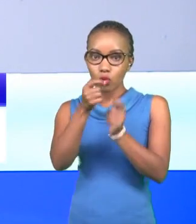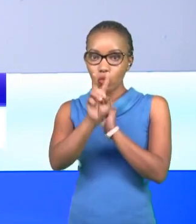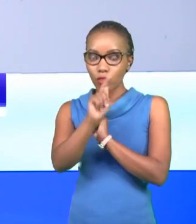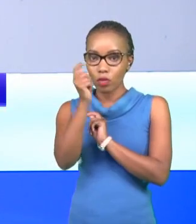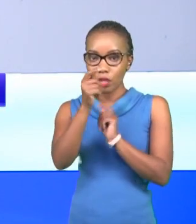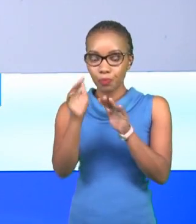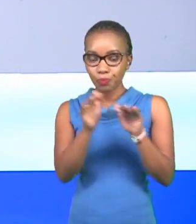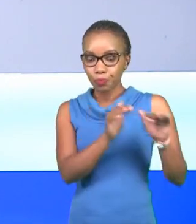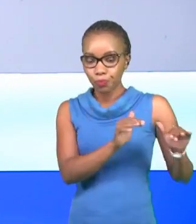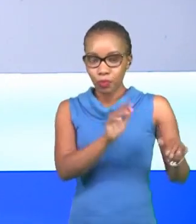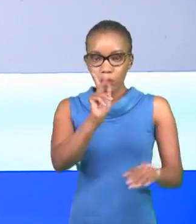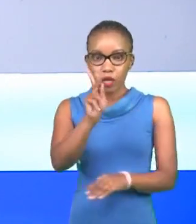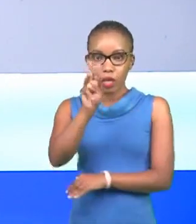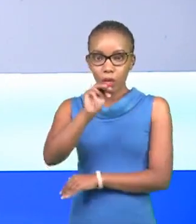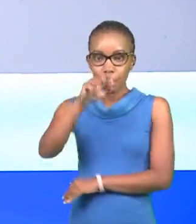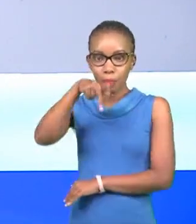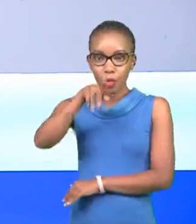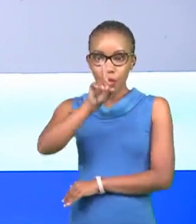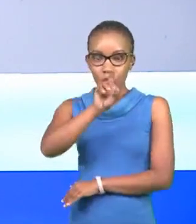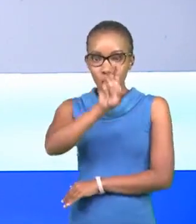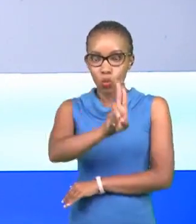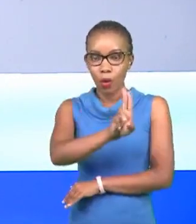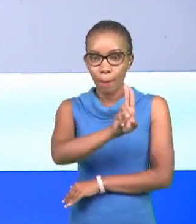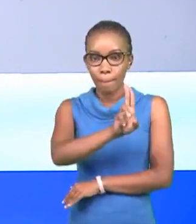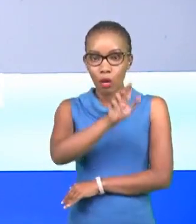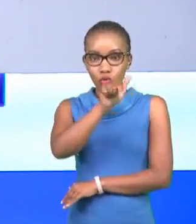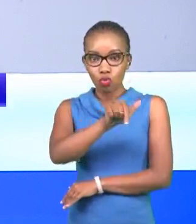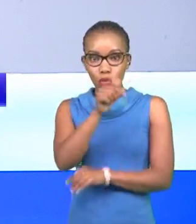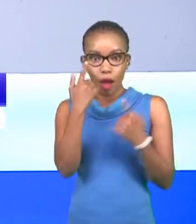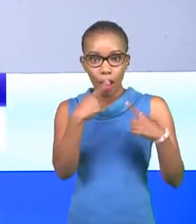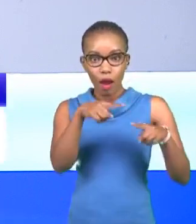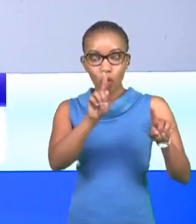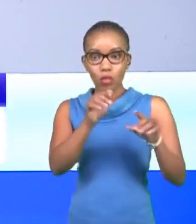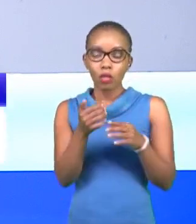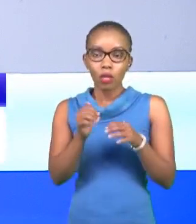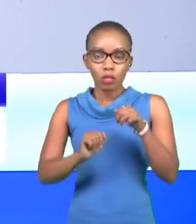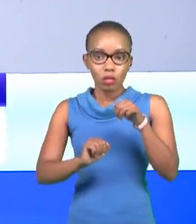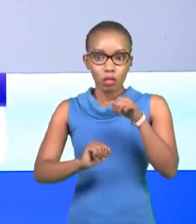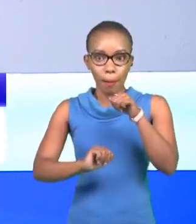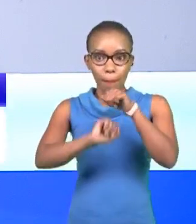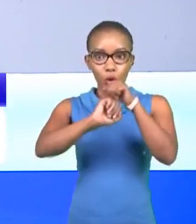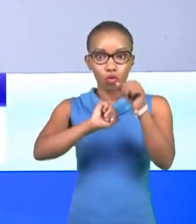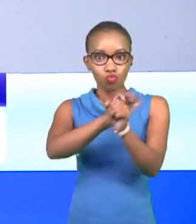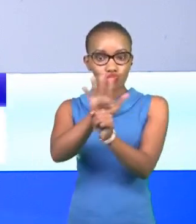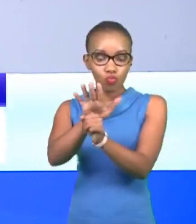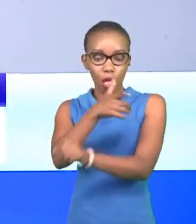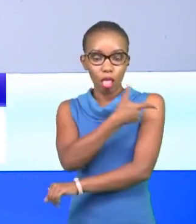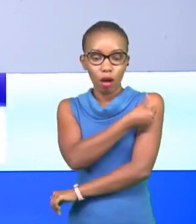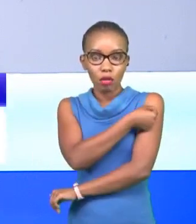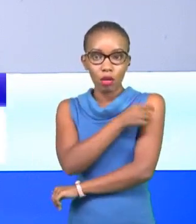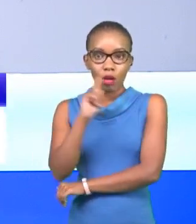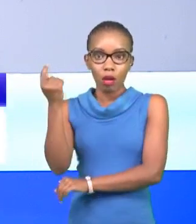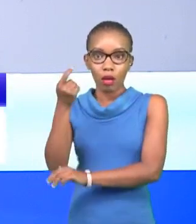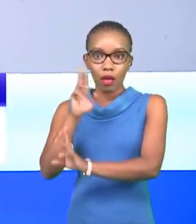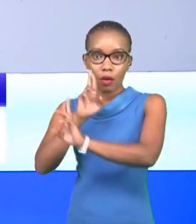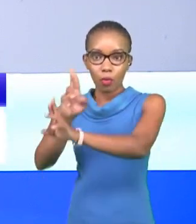Kenya Medical Practitioners, Pharmacists and Dentists Union KMPDU has said that it will support the COVID-19 vaccine rollout. Meanwhile, Kenya has